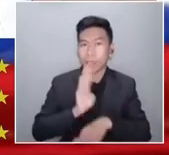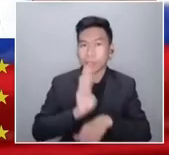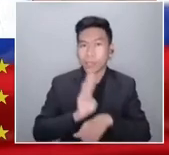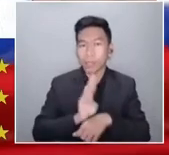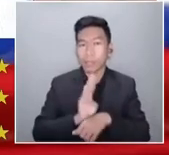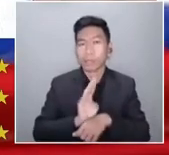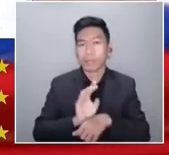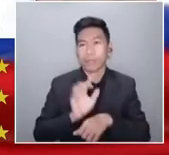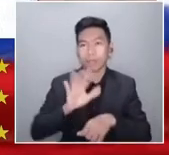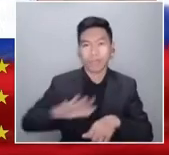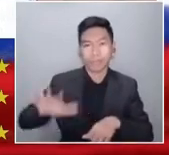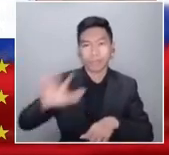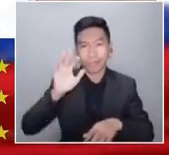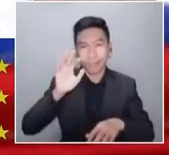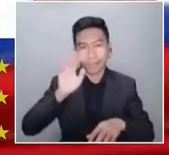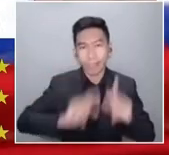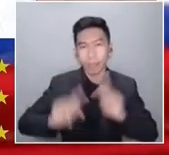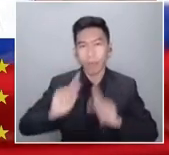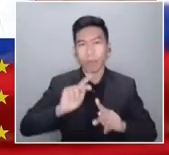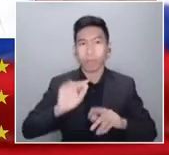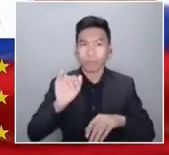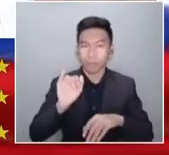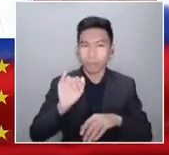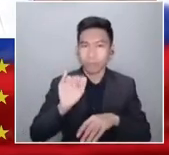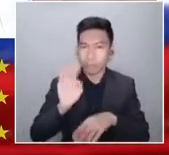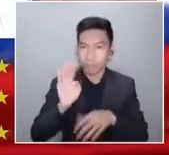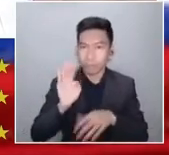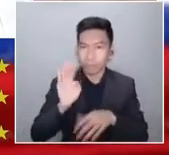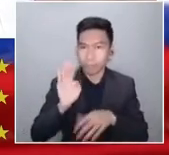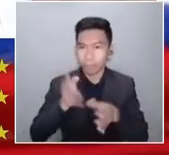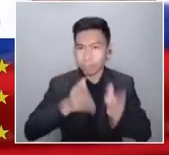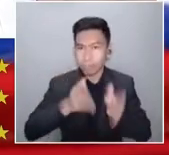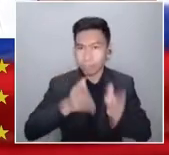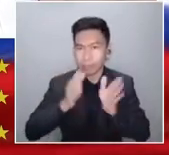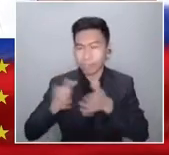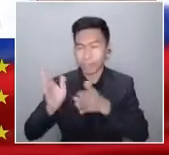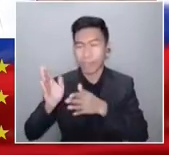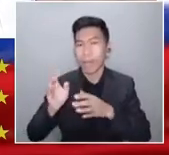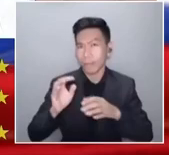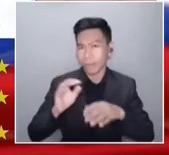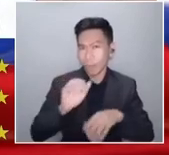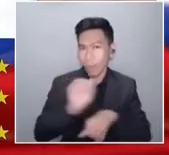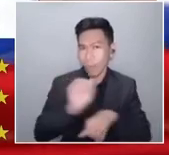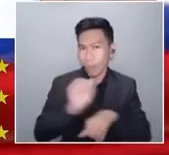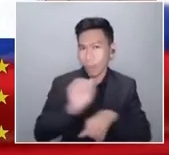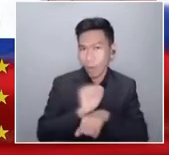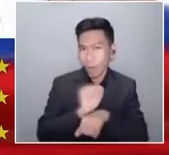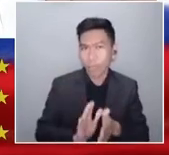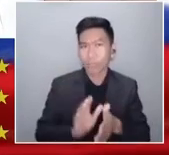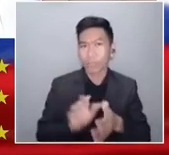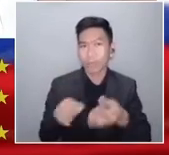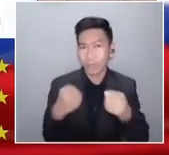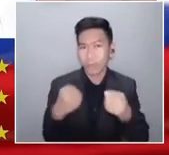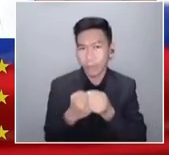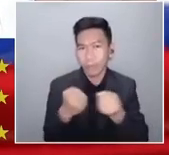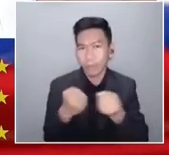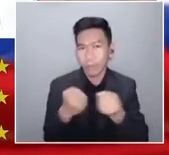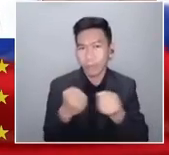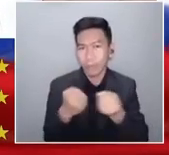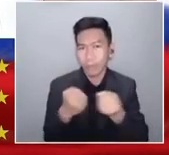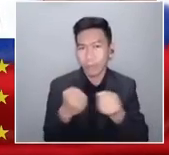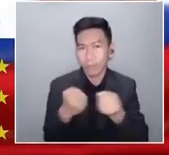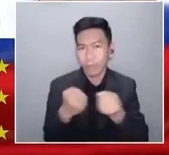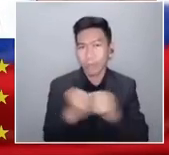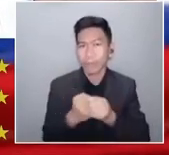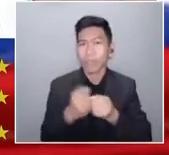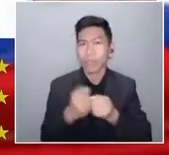our industries, and of our workers, through collaborative measures. And with that, I think